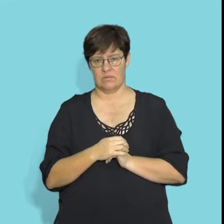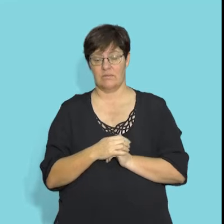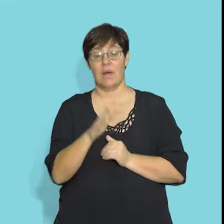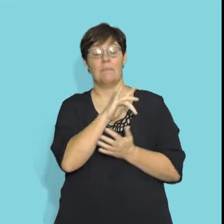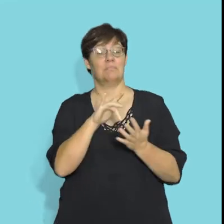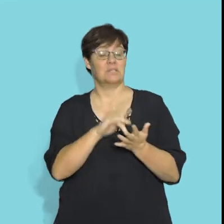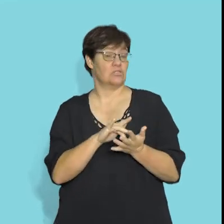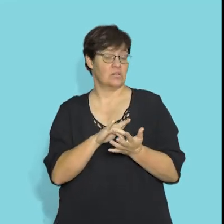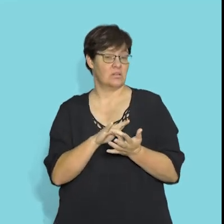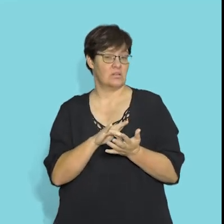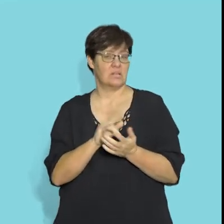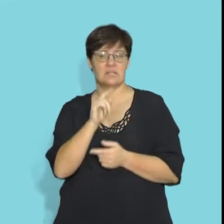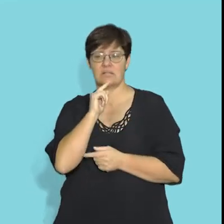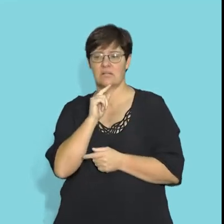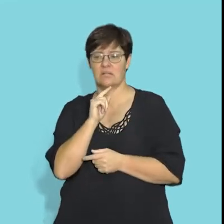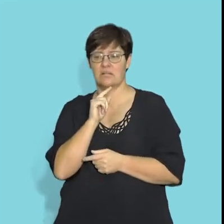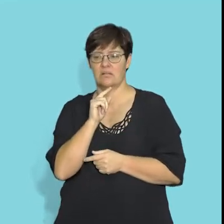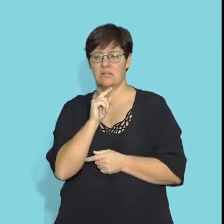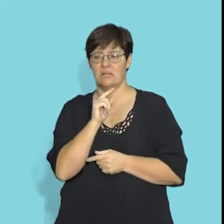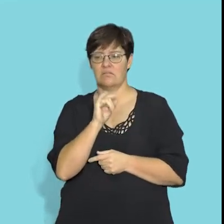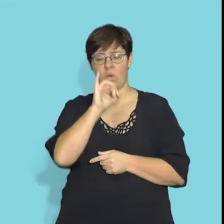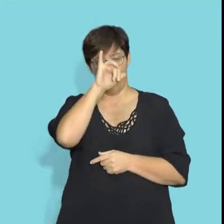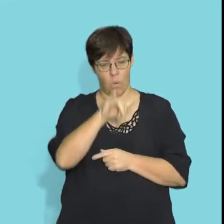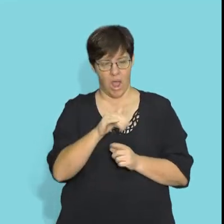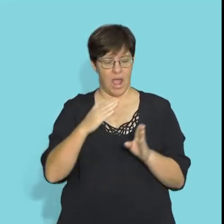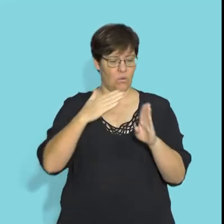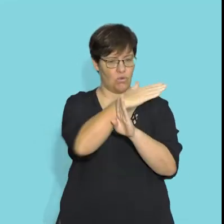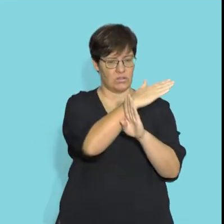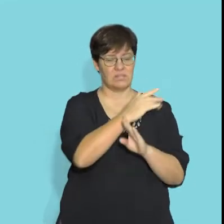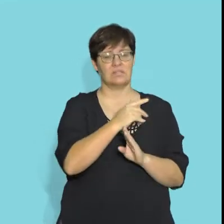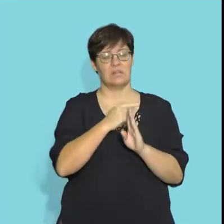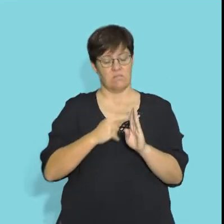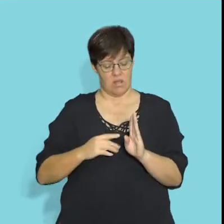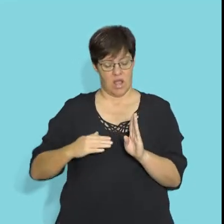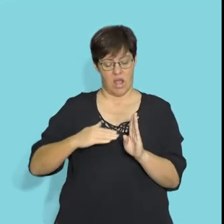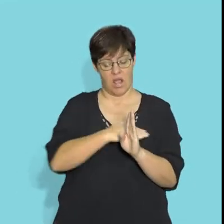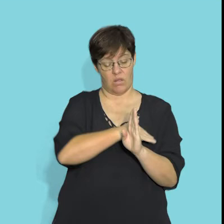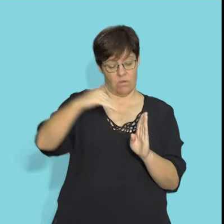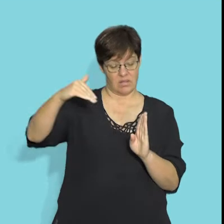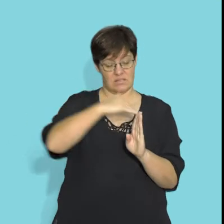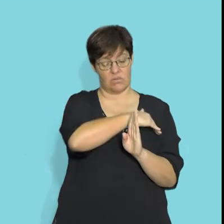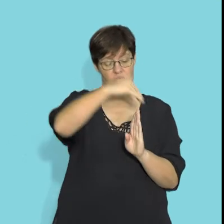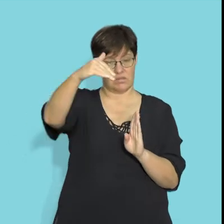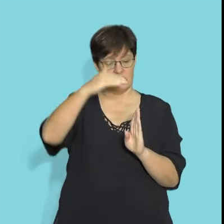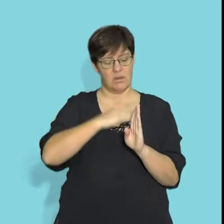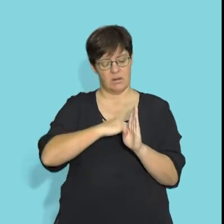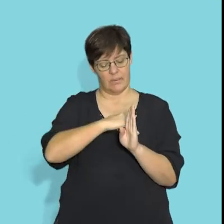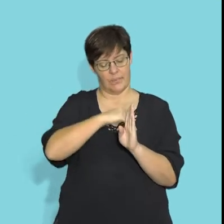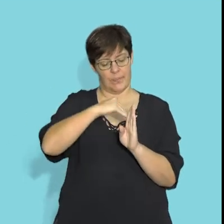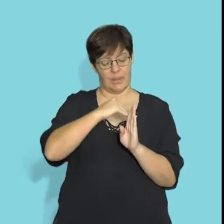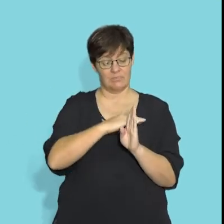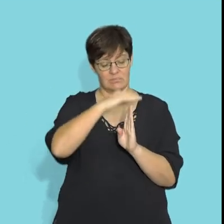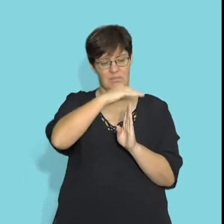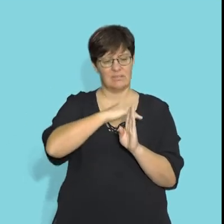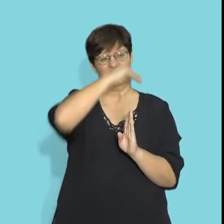about positioning, what we're going to be talking about is the y-intercept. And so the y-intercept of RQ is lower down than